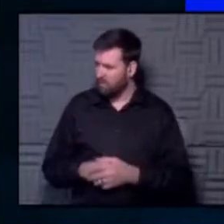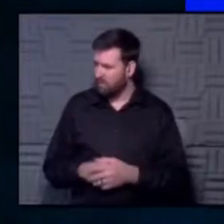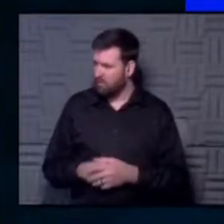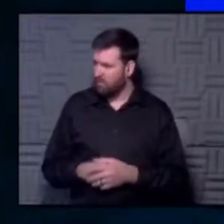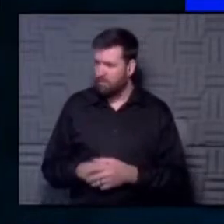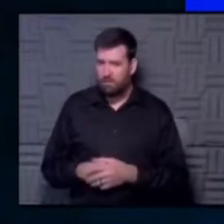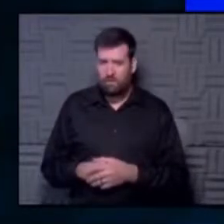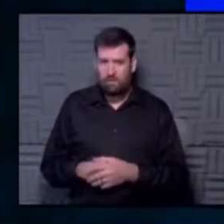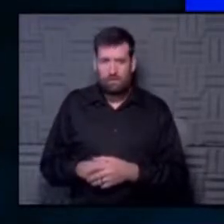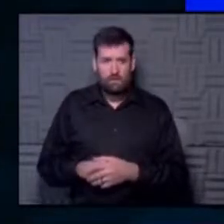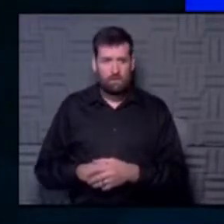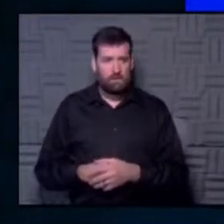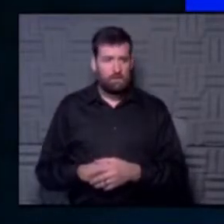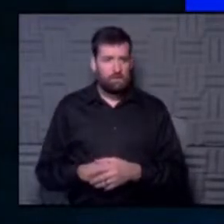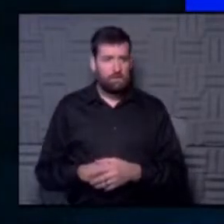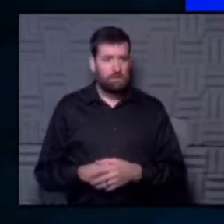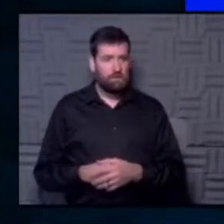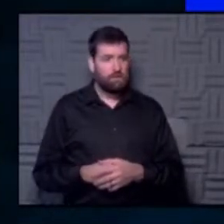So,